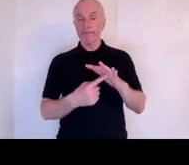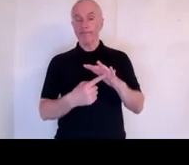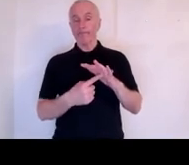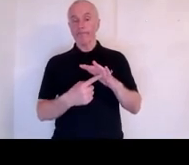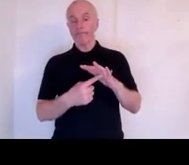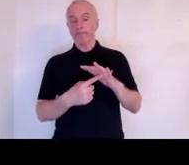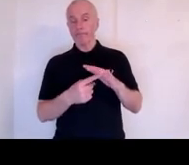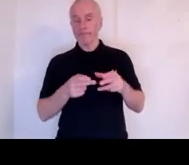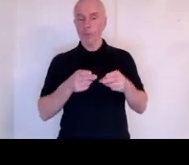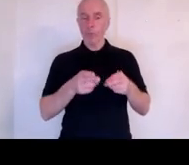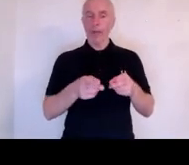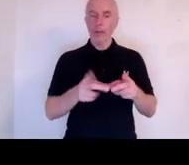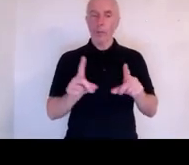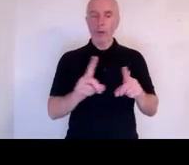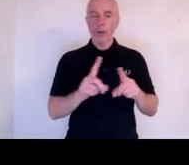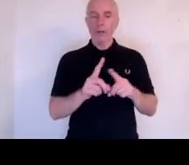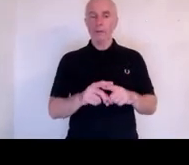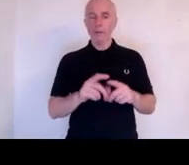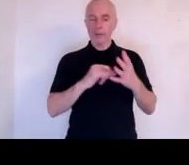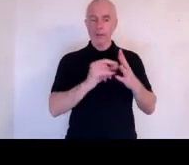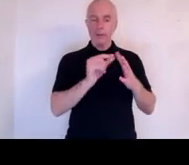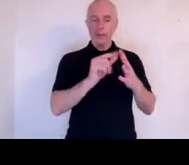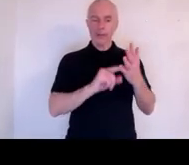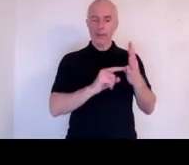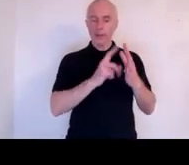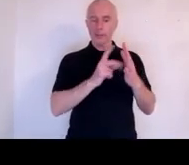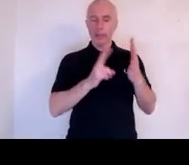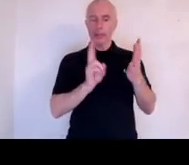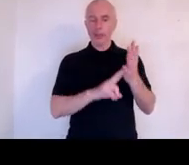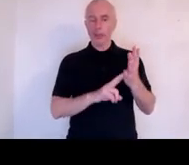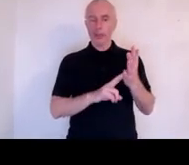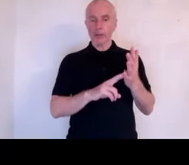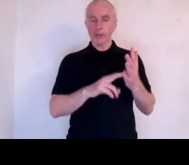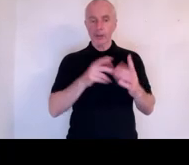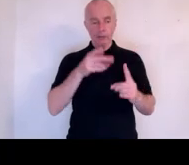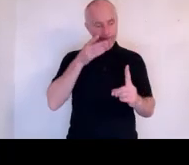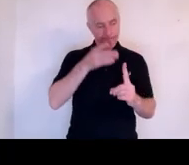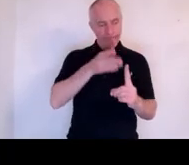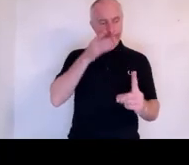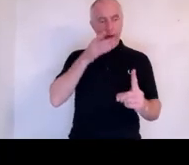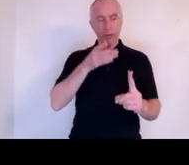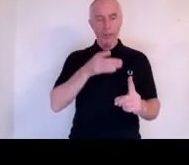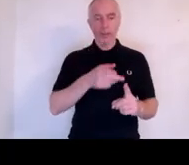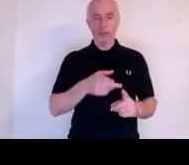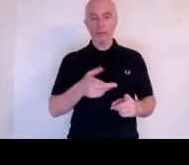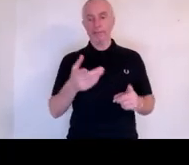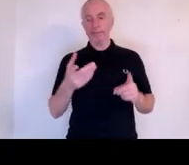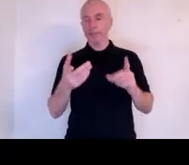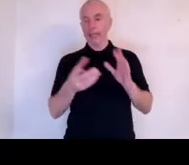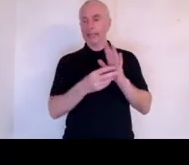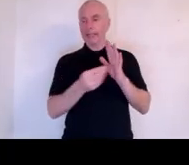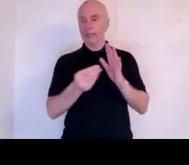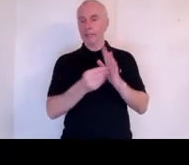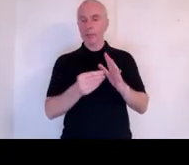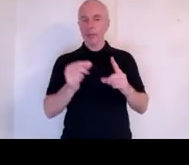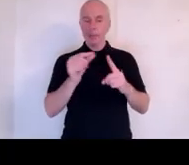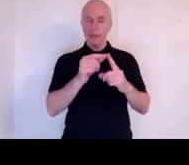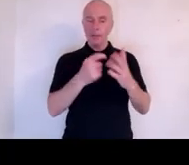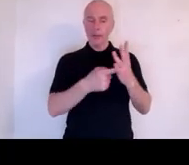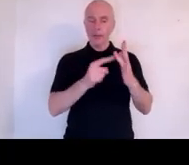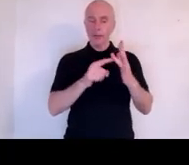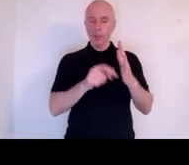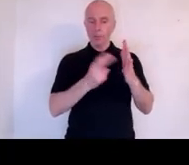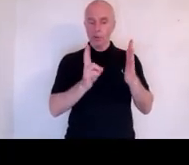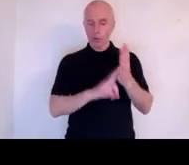splatation on a target. So in that case, we take most likely a proton and we accelerate the proton,